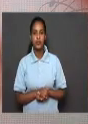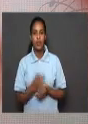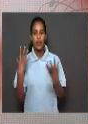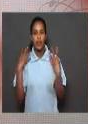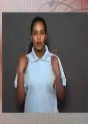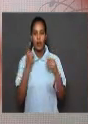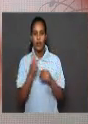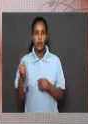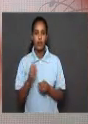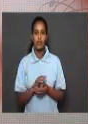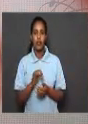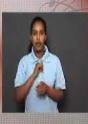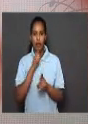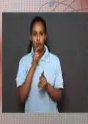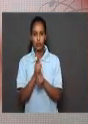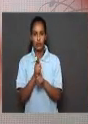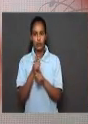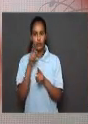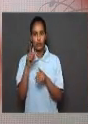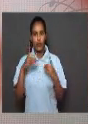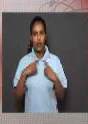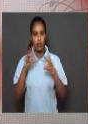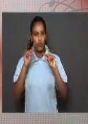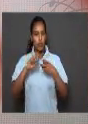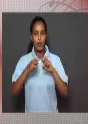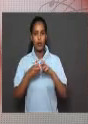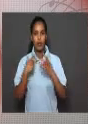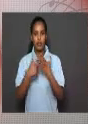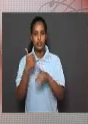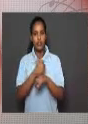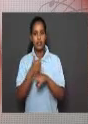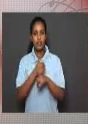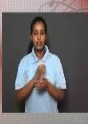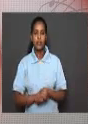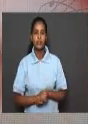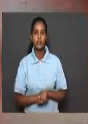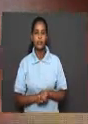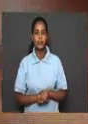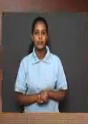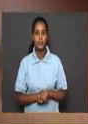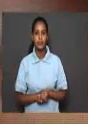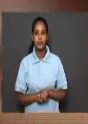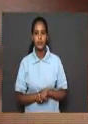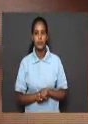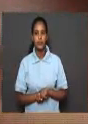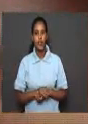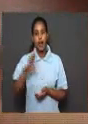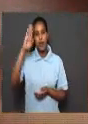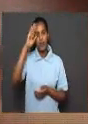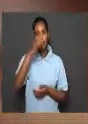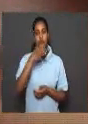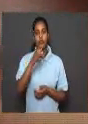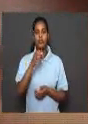Hello, everyone. I am sure you had no trouble with this activity. A buffer